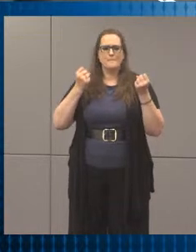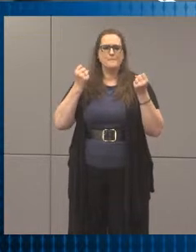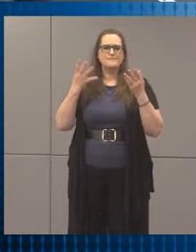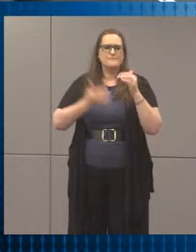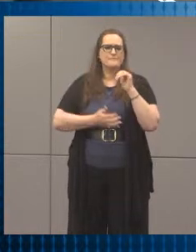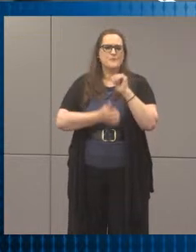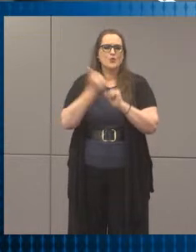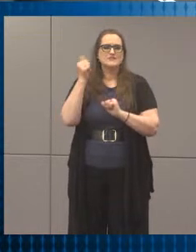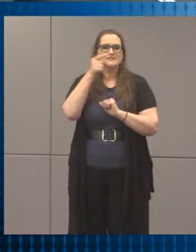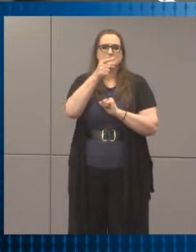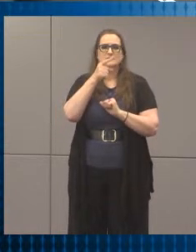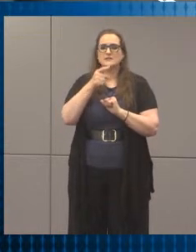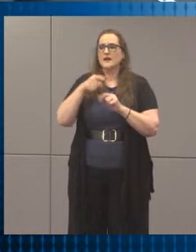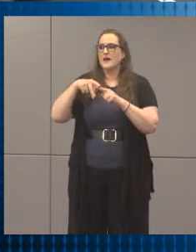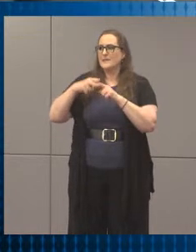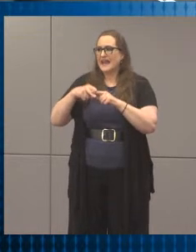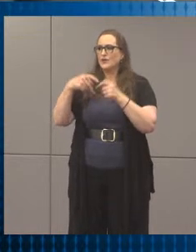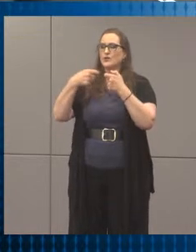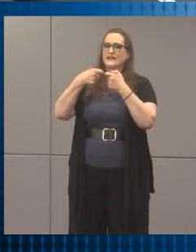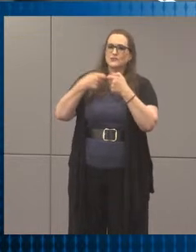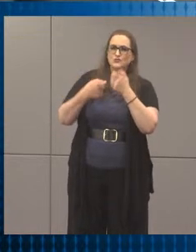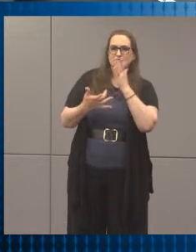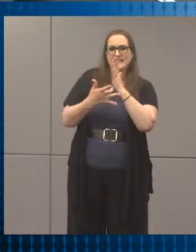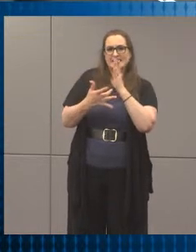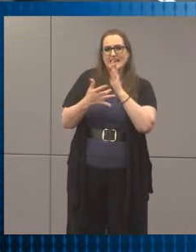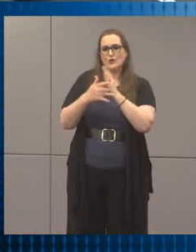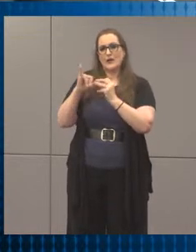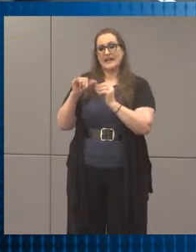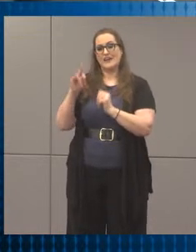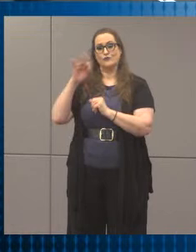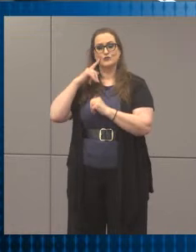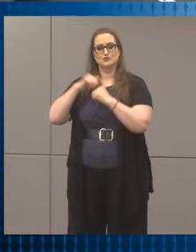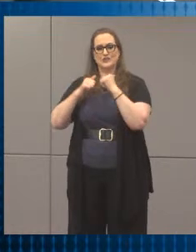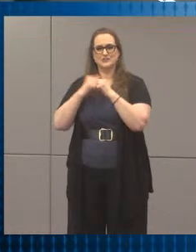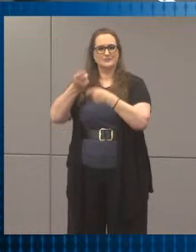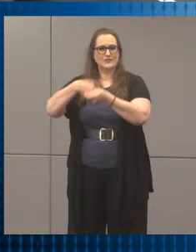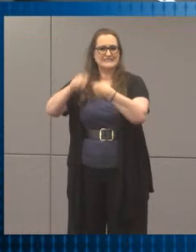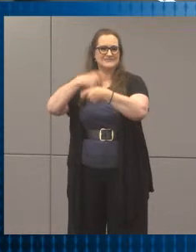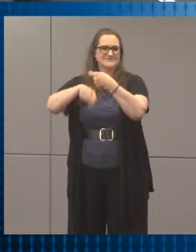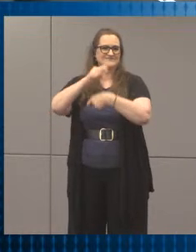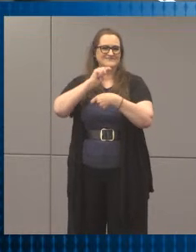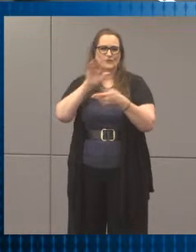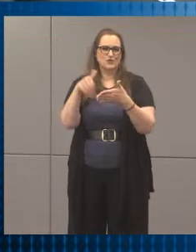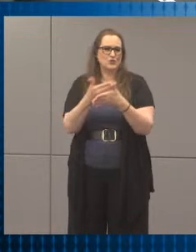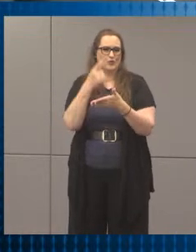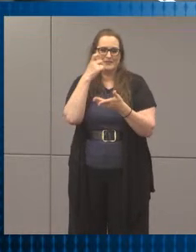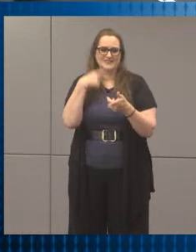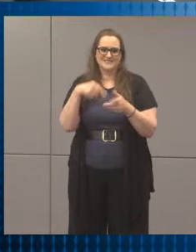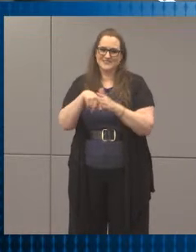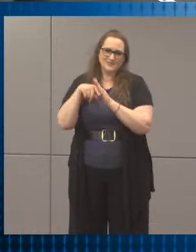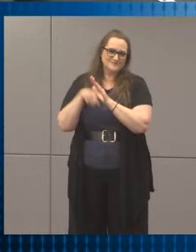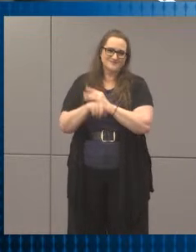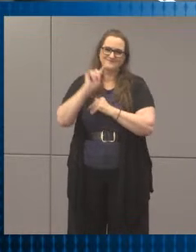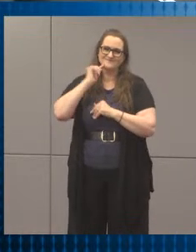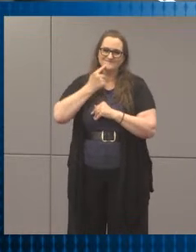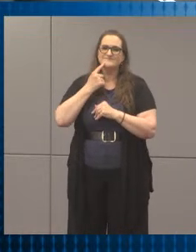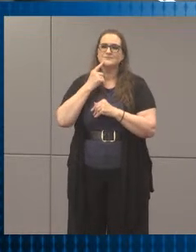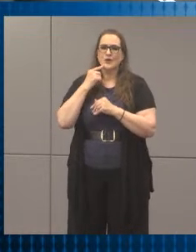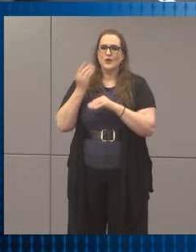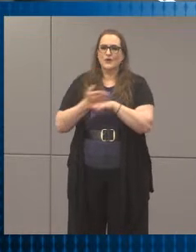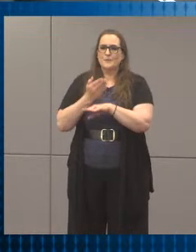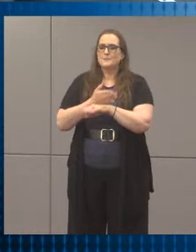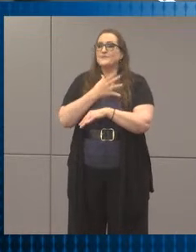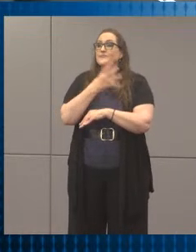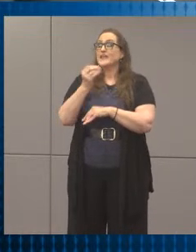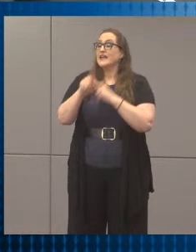the mechanical, electrical, technology infrastructure is being replaced with new because it's such an extensive renovation.